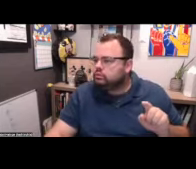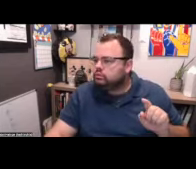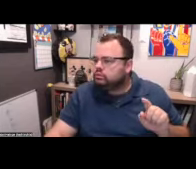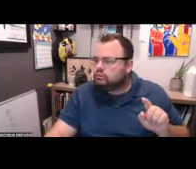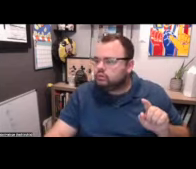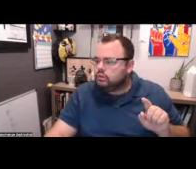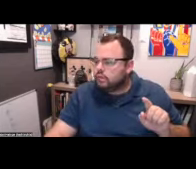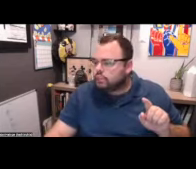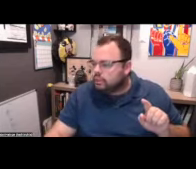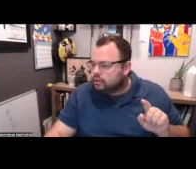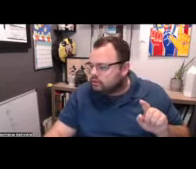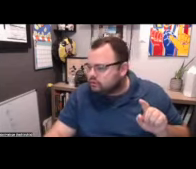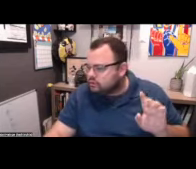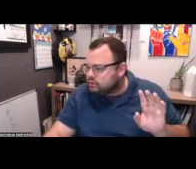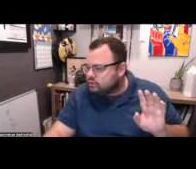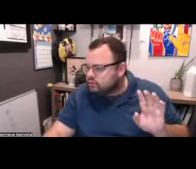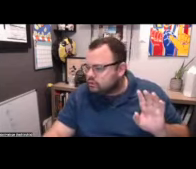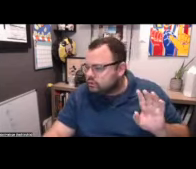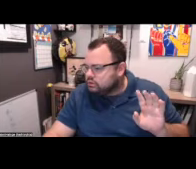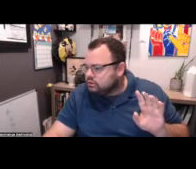haven't.